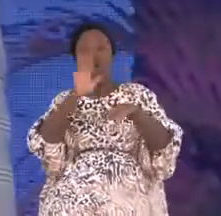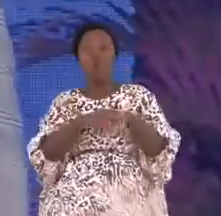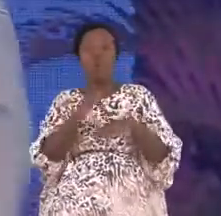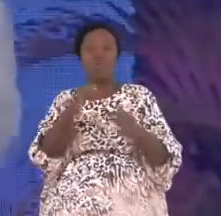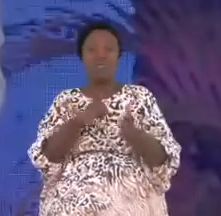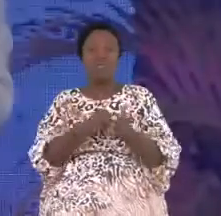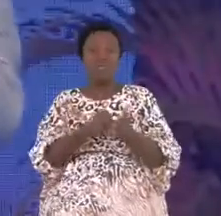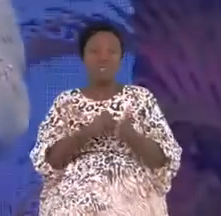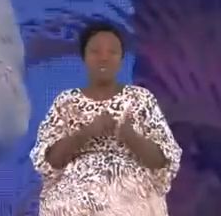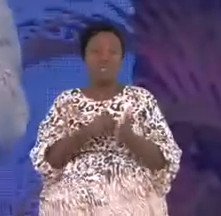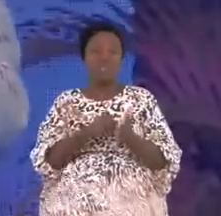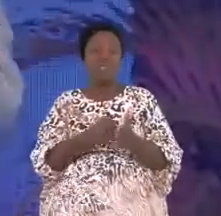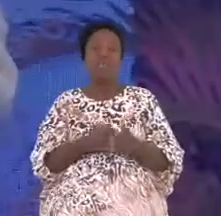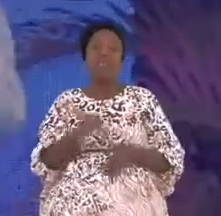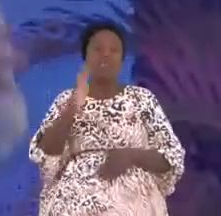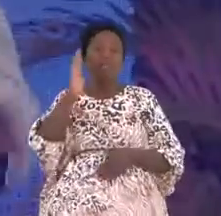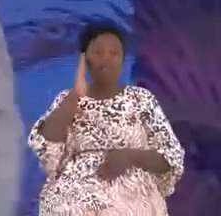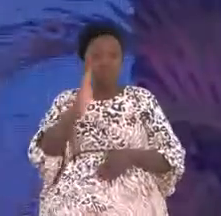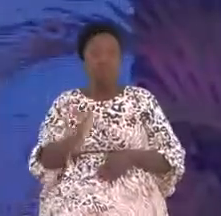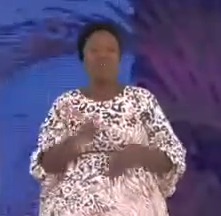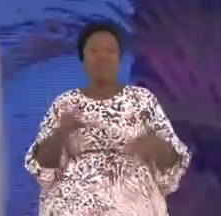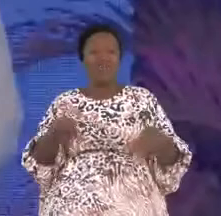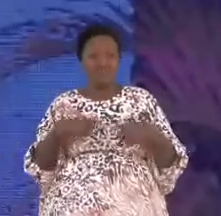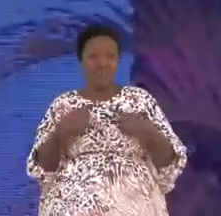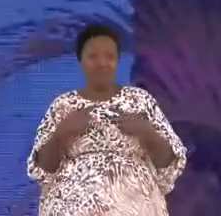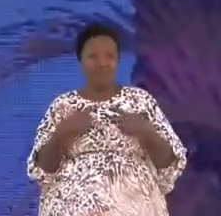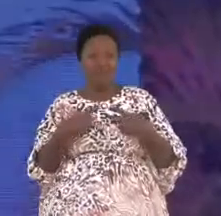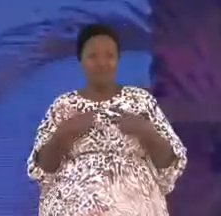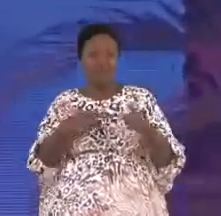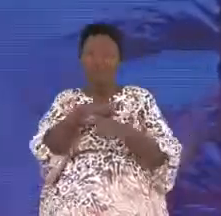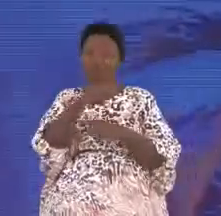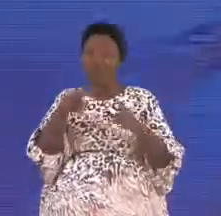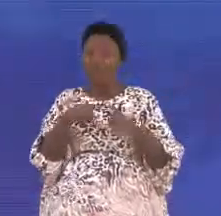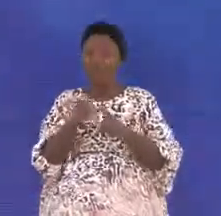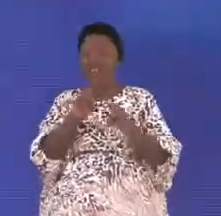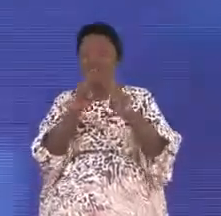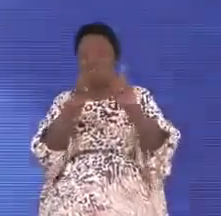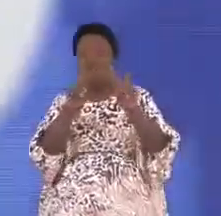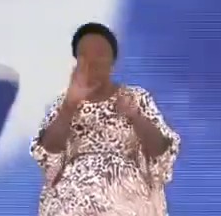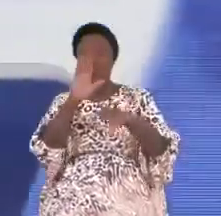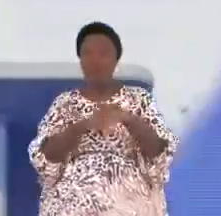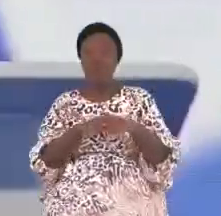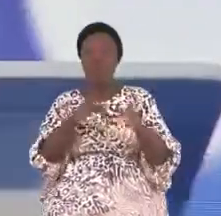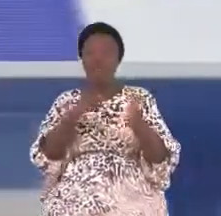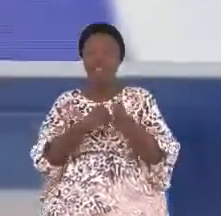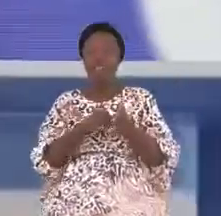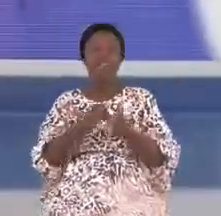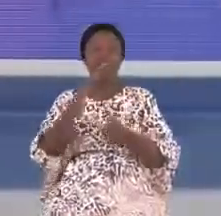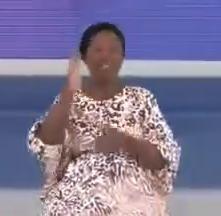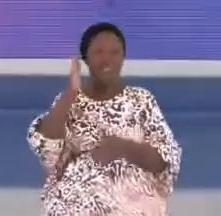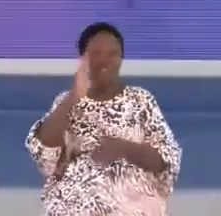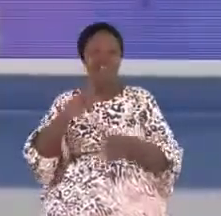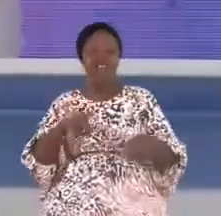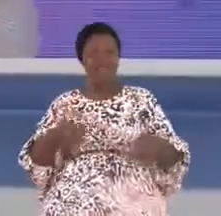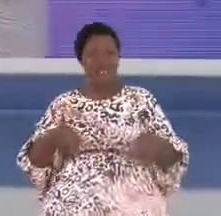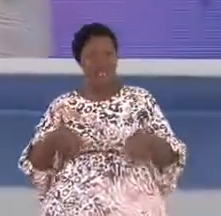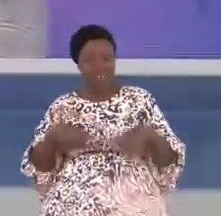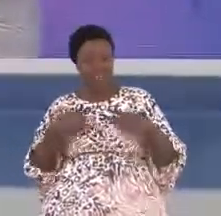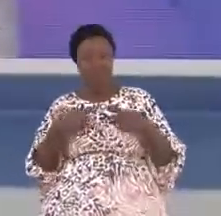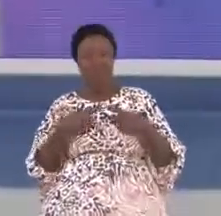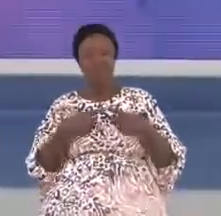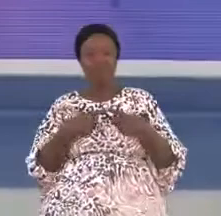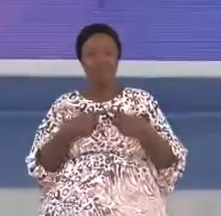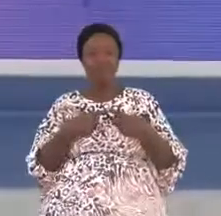age shall live when he looked upon age shall